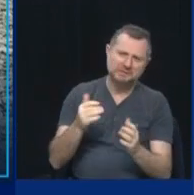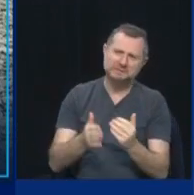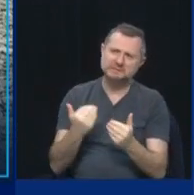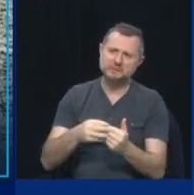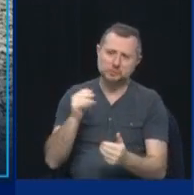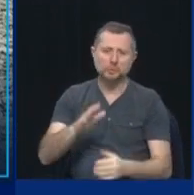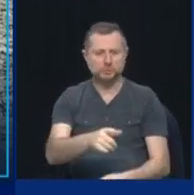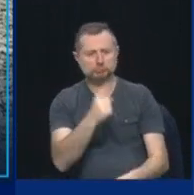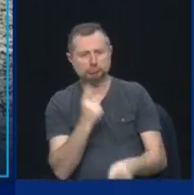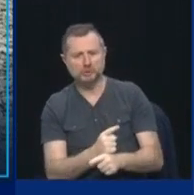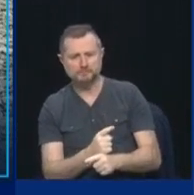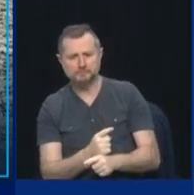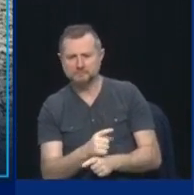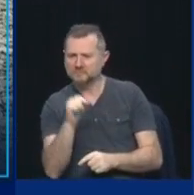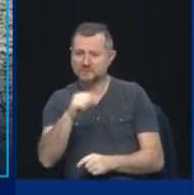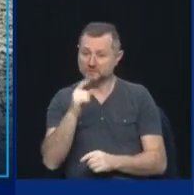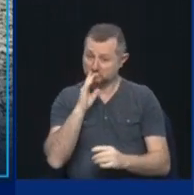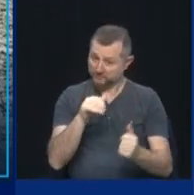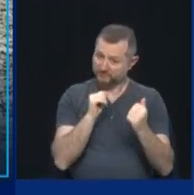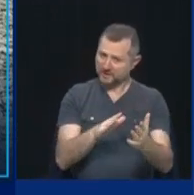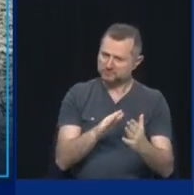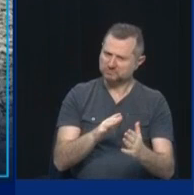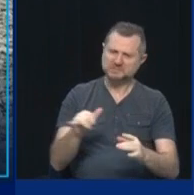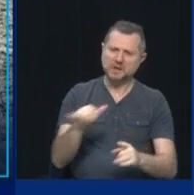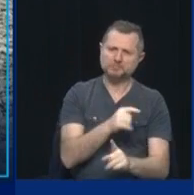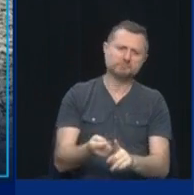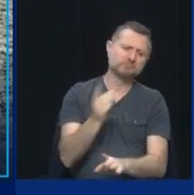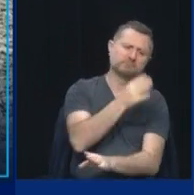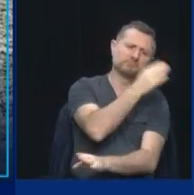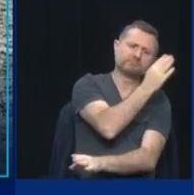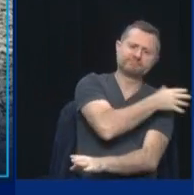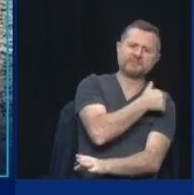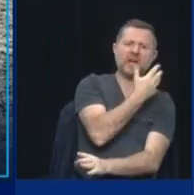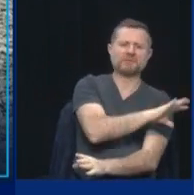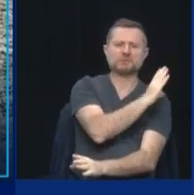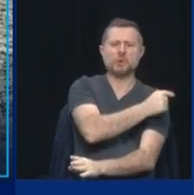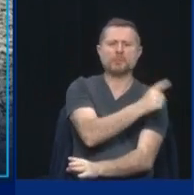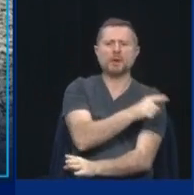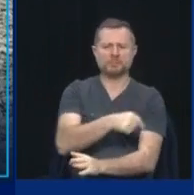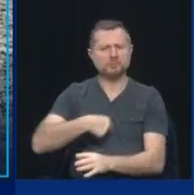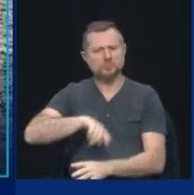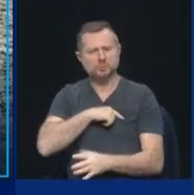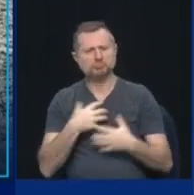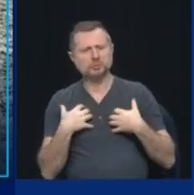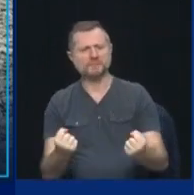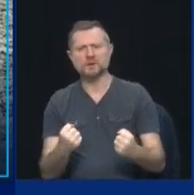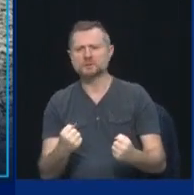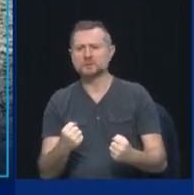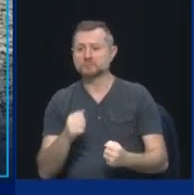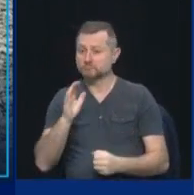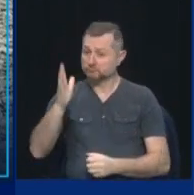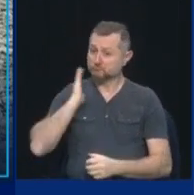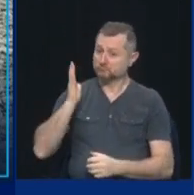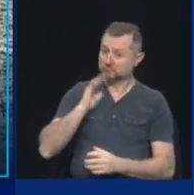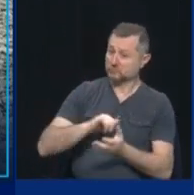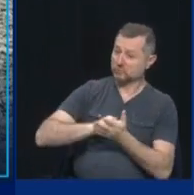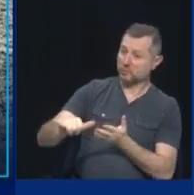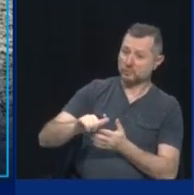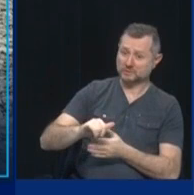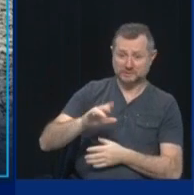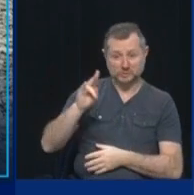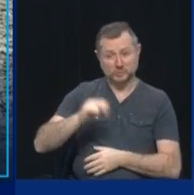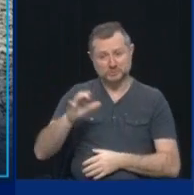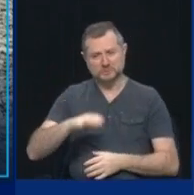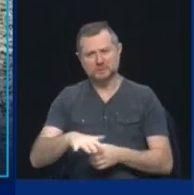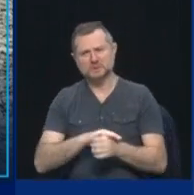through tough times in the past. And we recovered and we came back stronger. New York City was bankrupt. Yes,